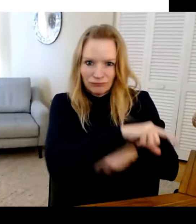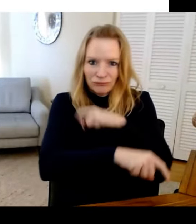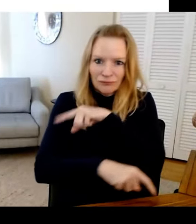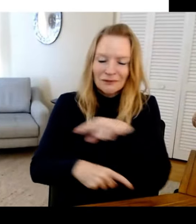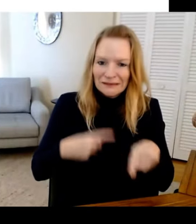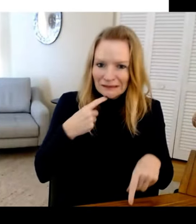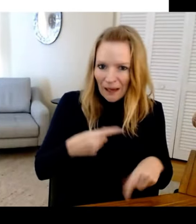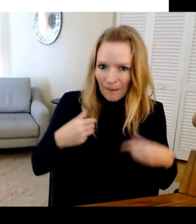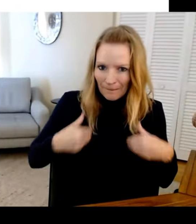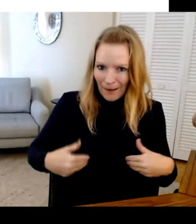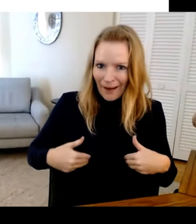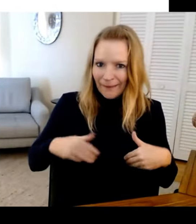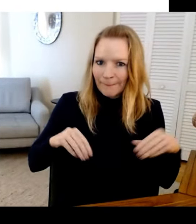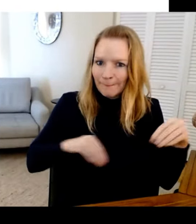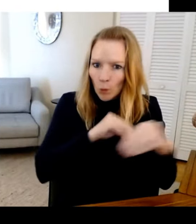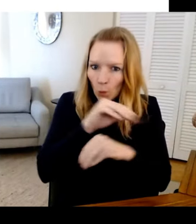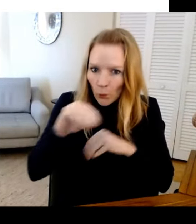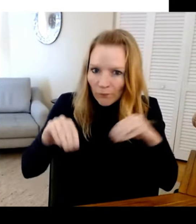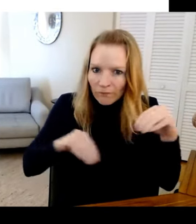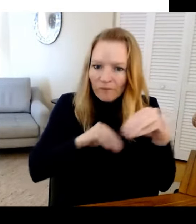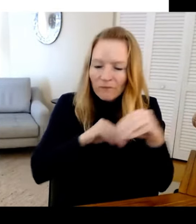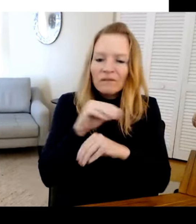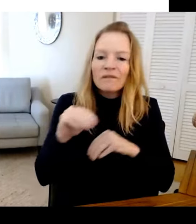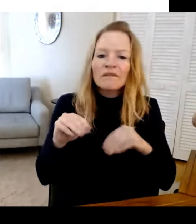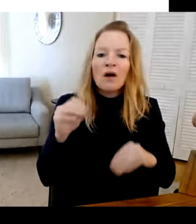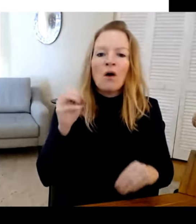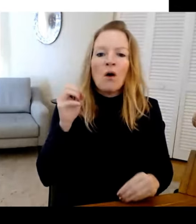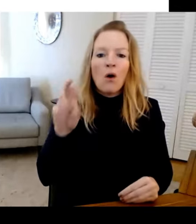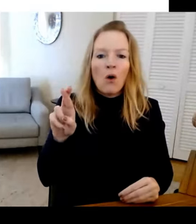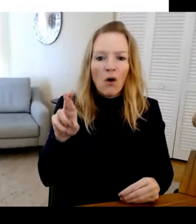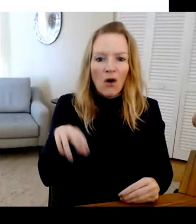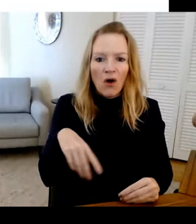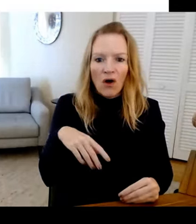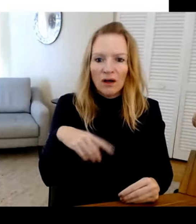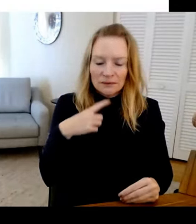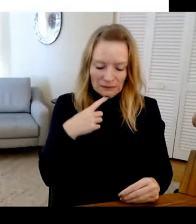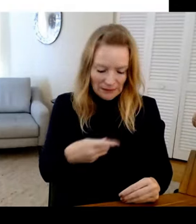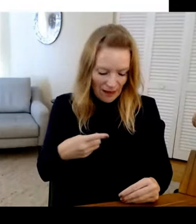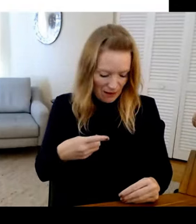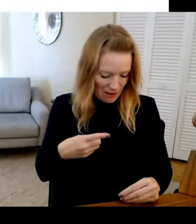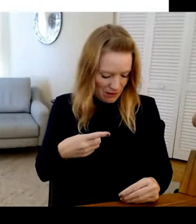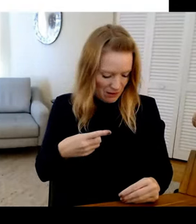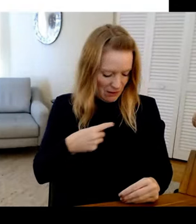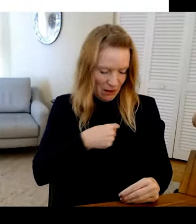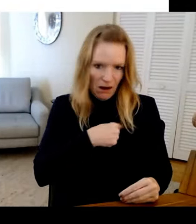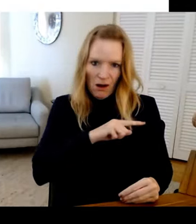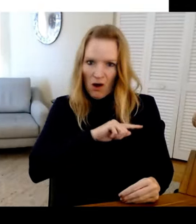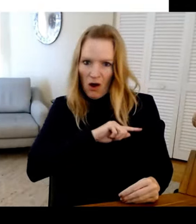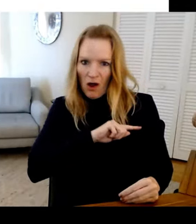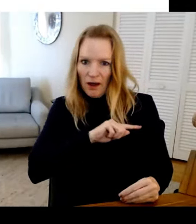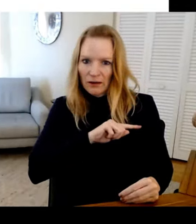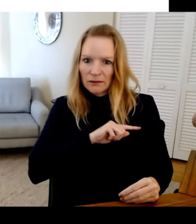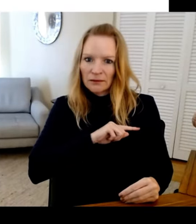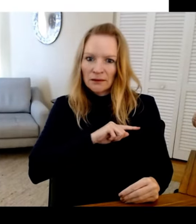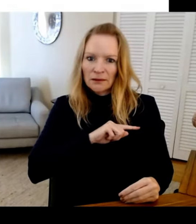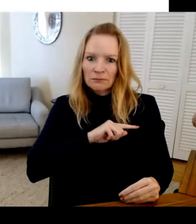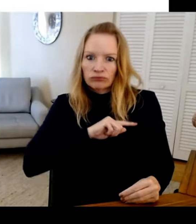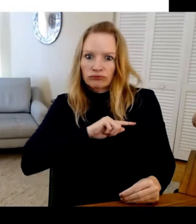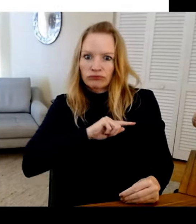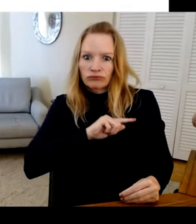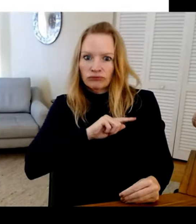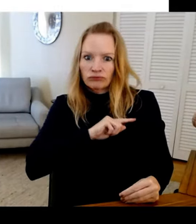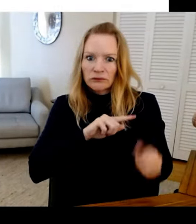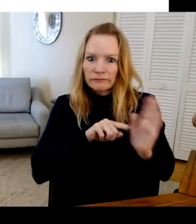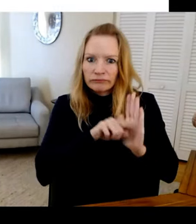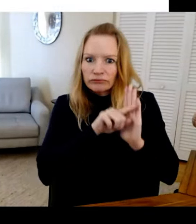brain telling all the different body parts what to do, to move by sending those messages, those signals, or telling your heart